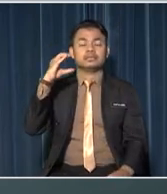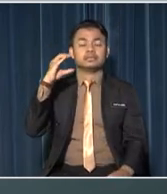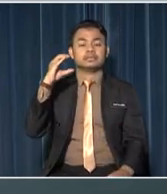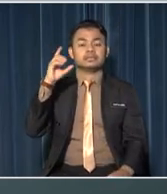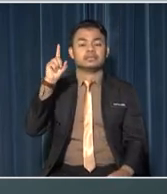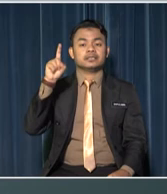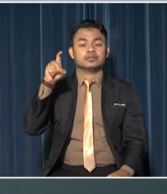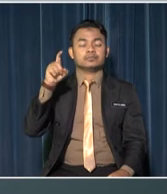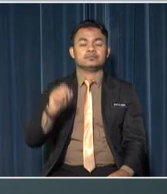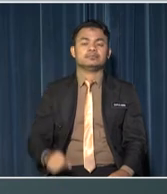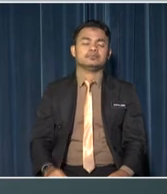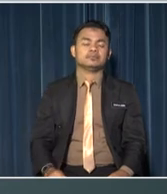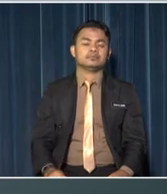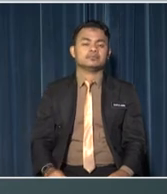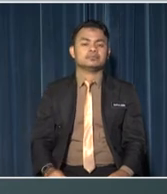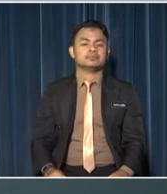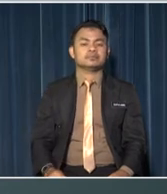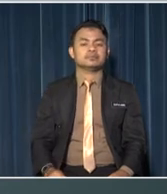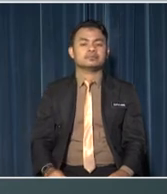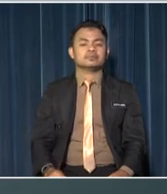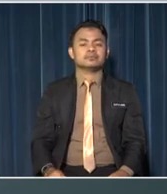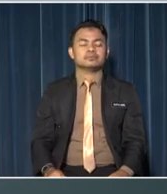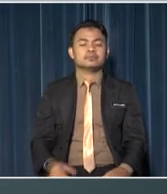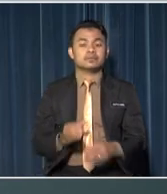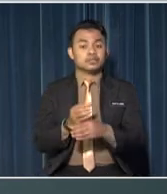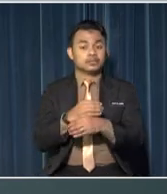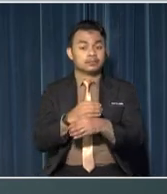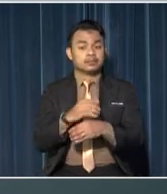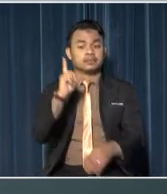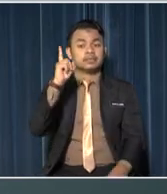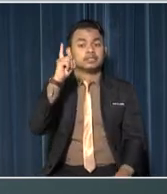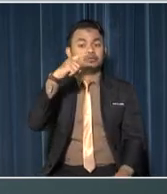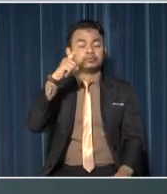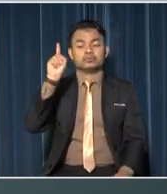Excellent! The shape of the Rubik's cube is a cube.